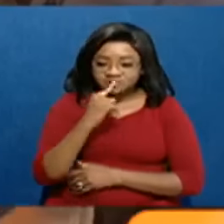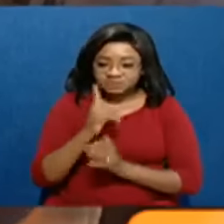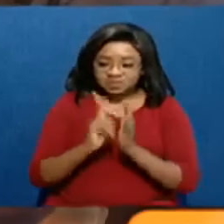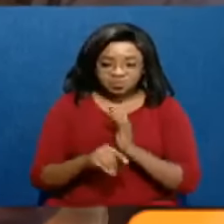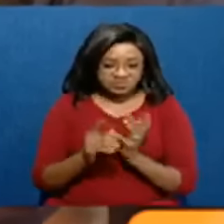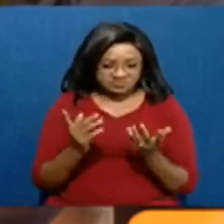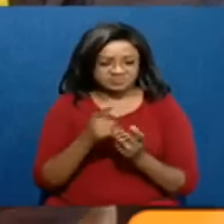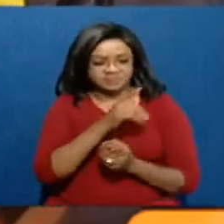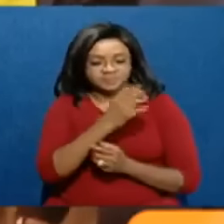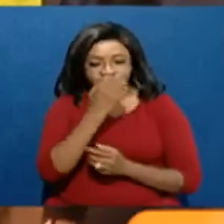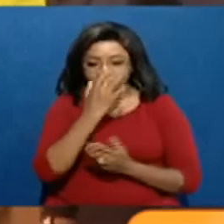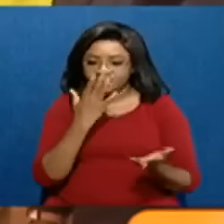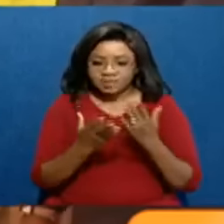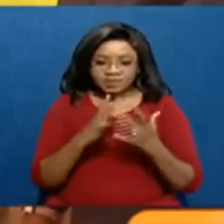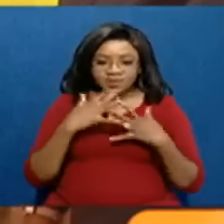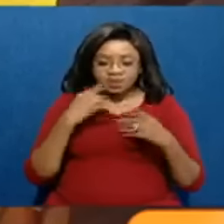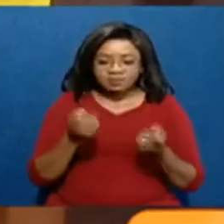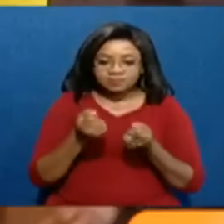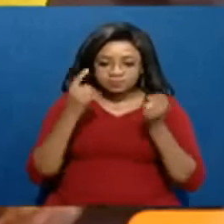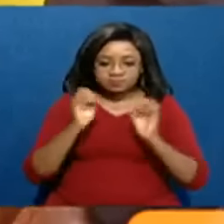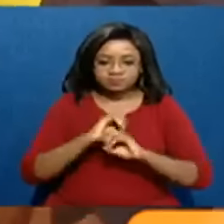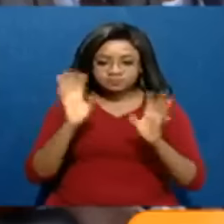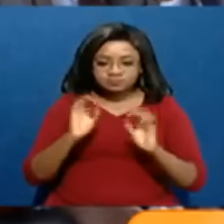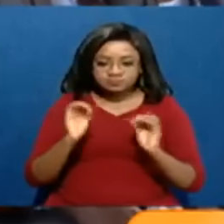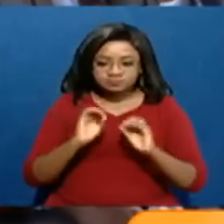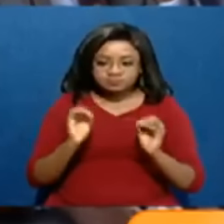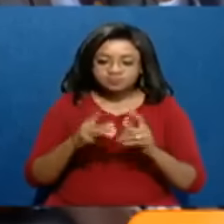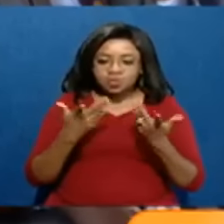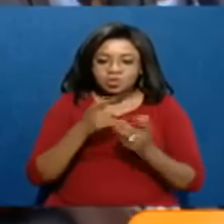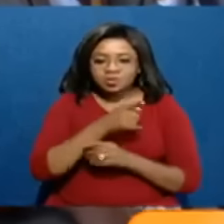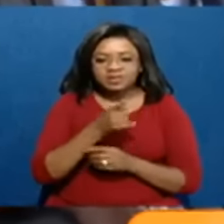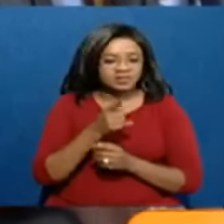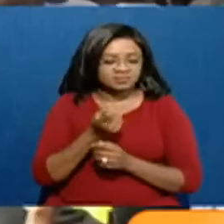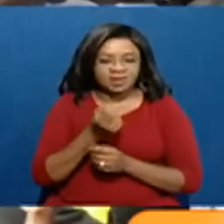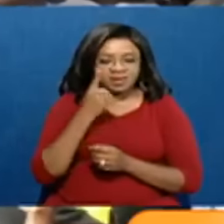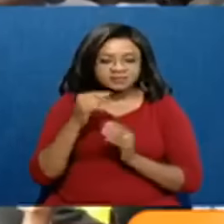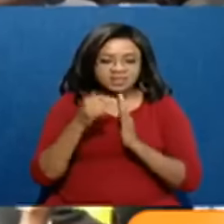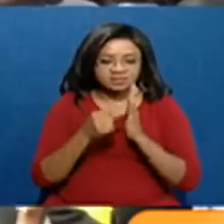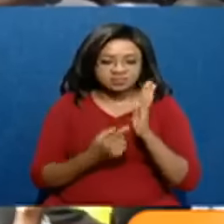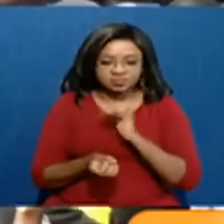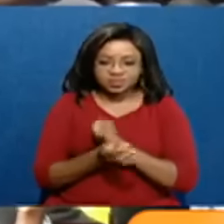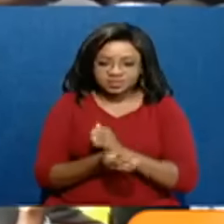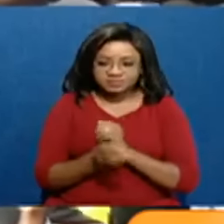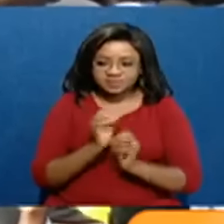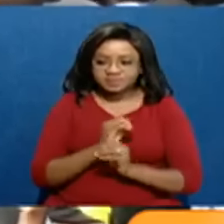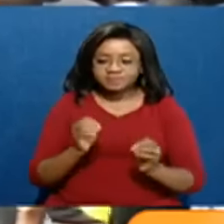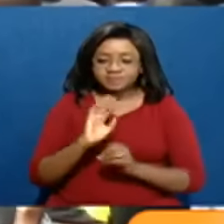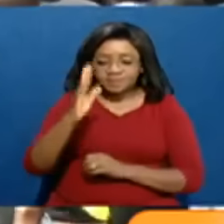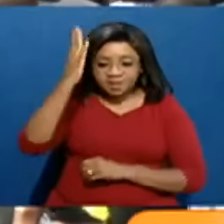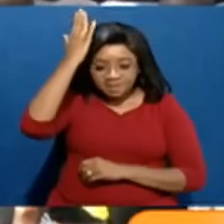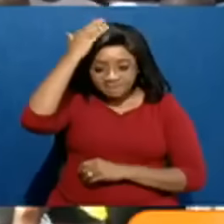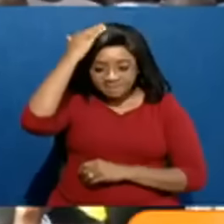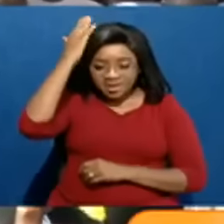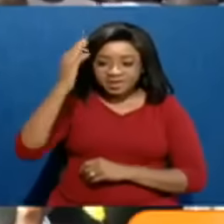the president was either taken out of context or misinterpreted. Jumatatu, mimi